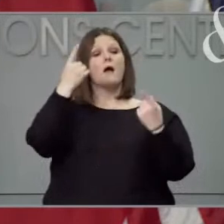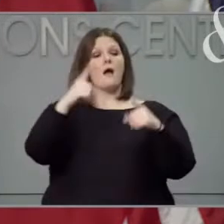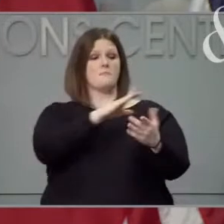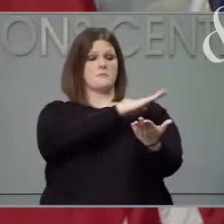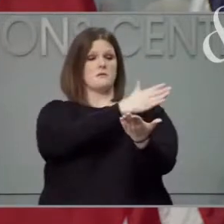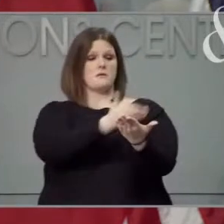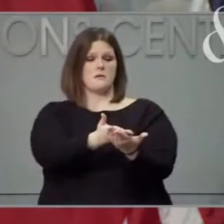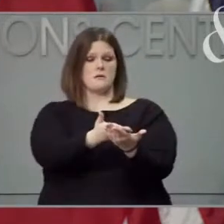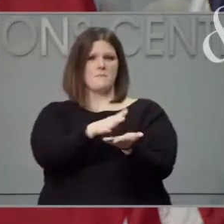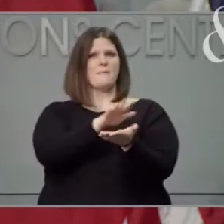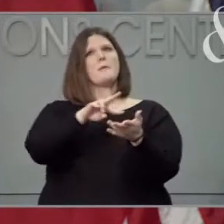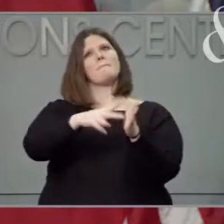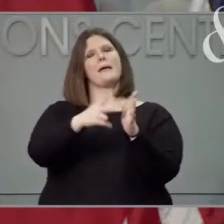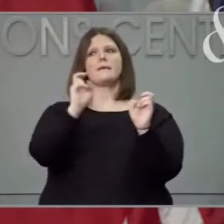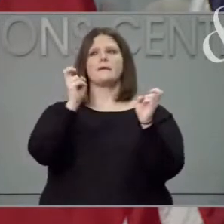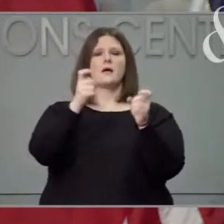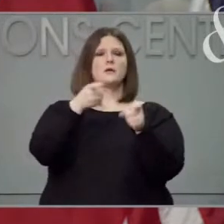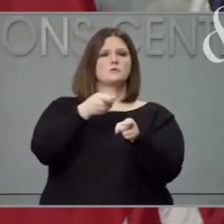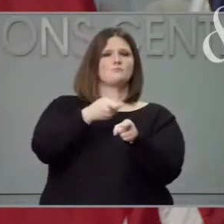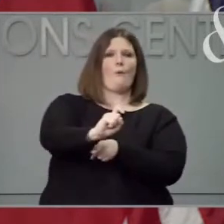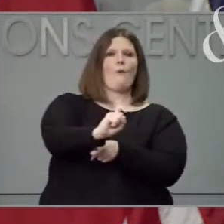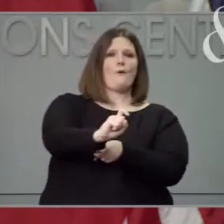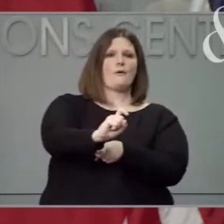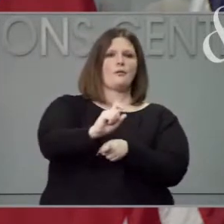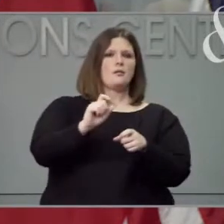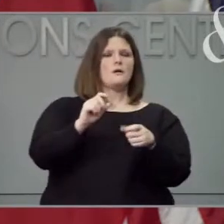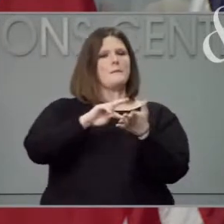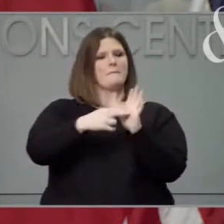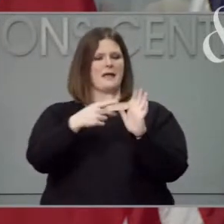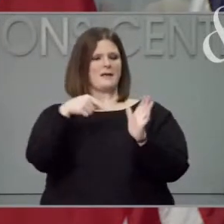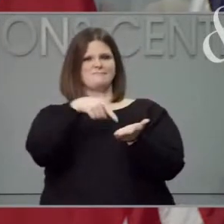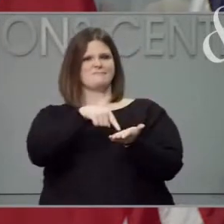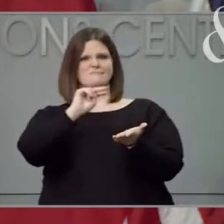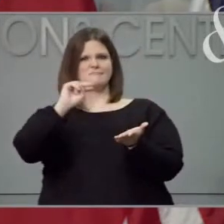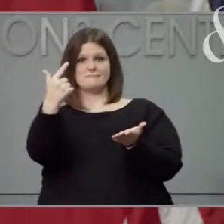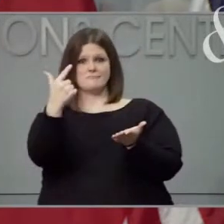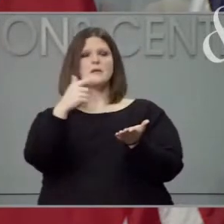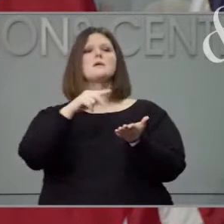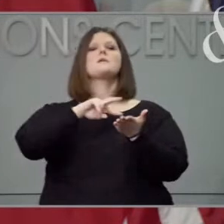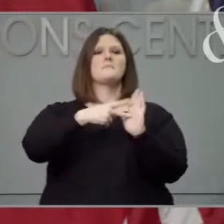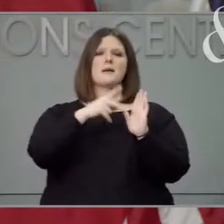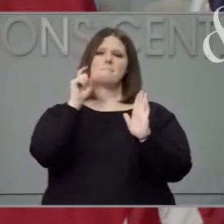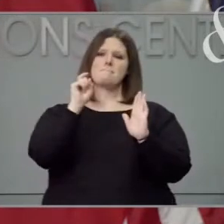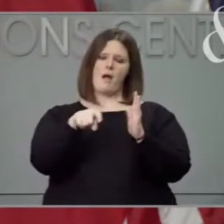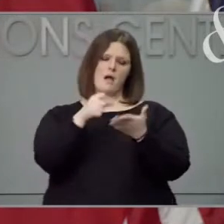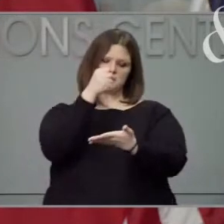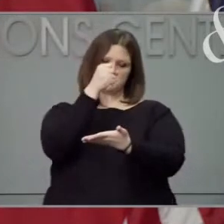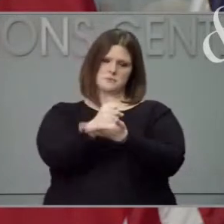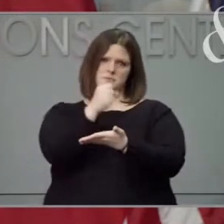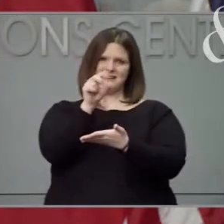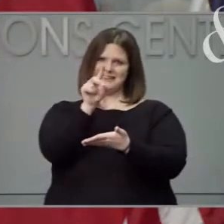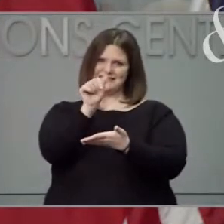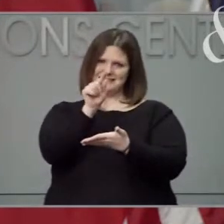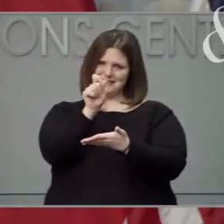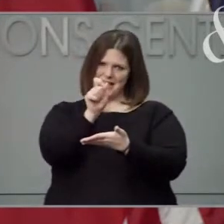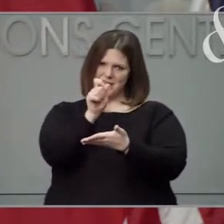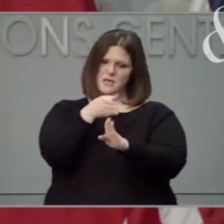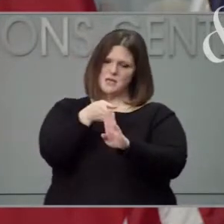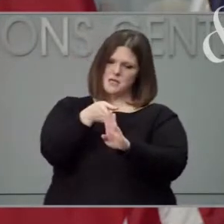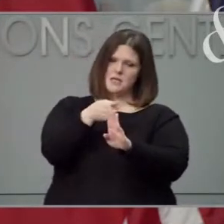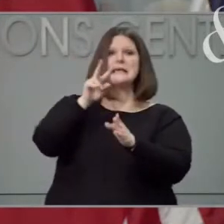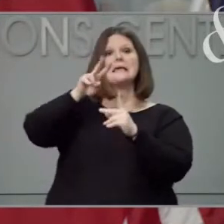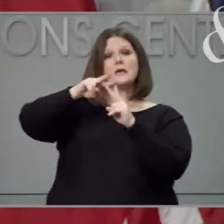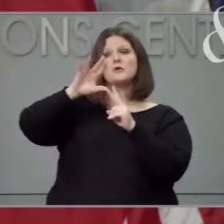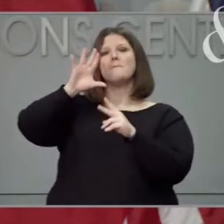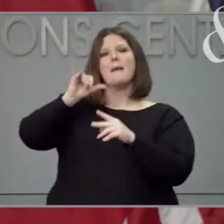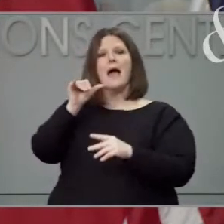rejected or spoiled, meaning we had to reissue a new ballot, all ballots had to be postmarked or postmarked election day